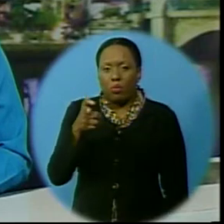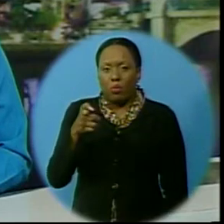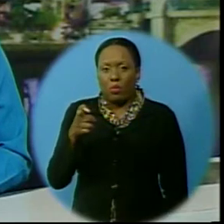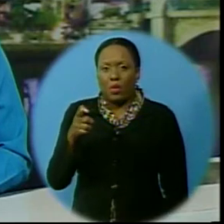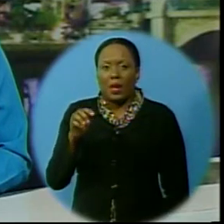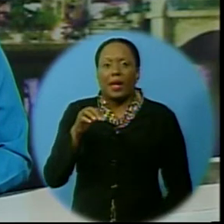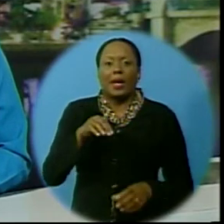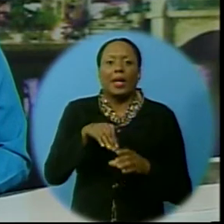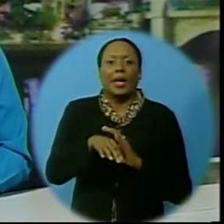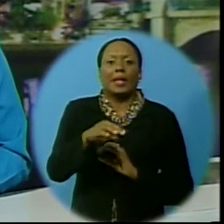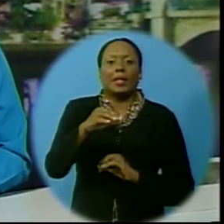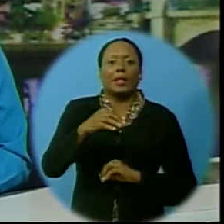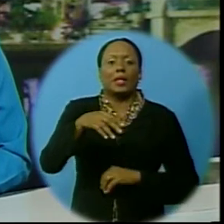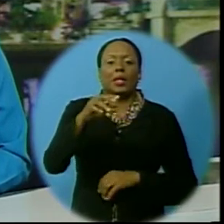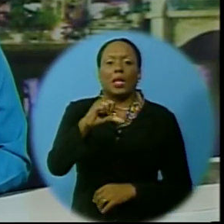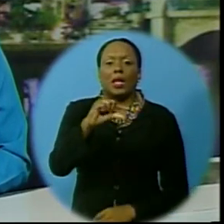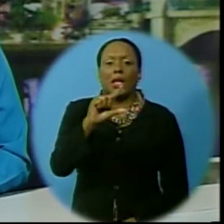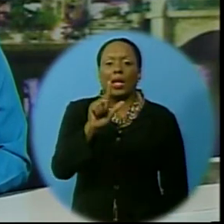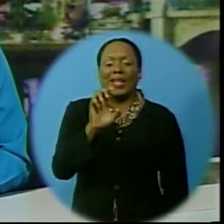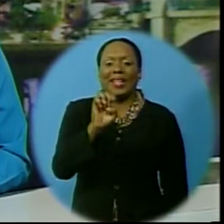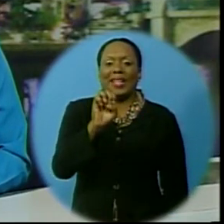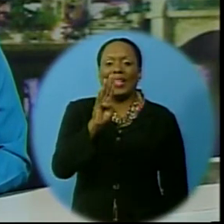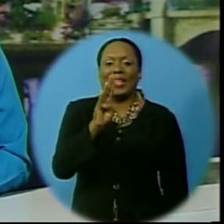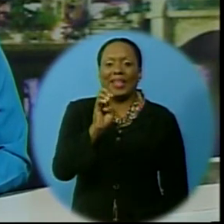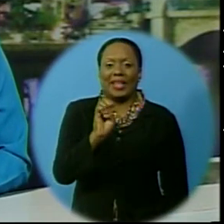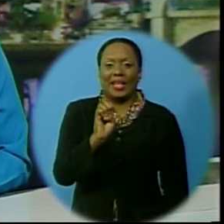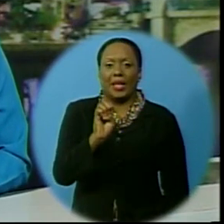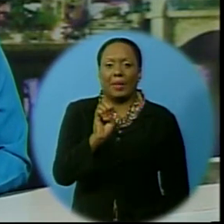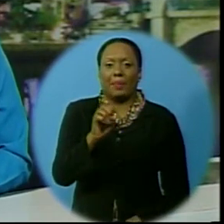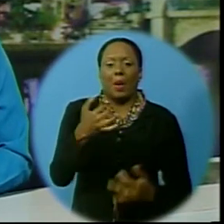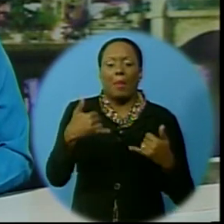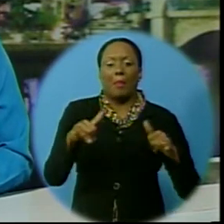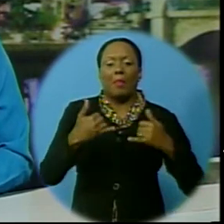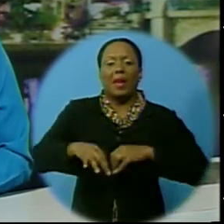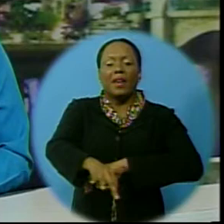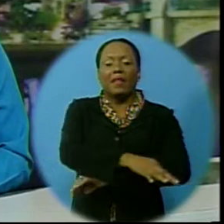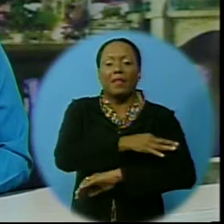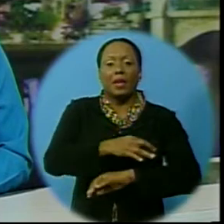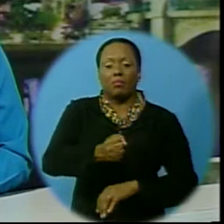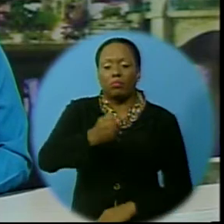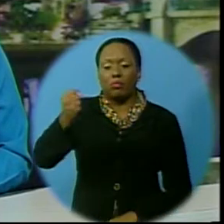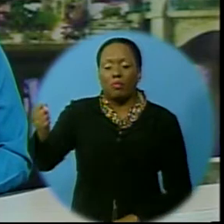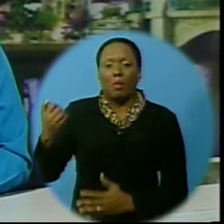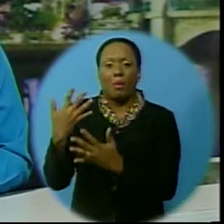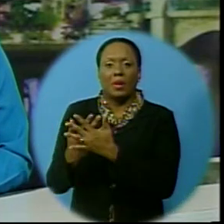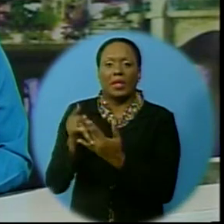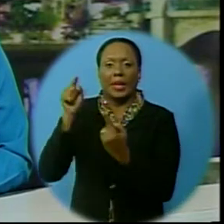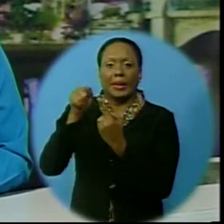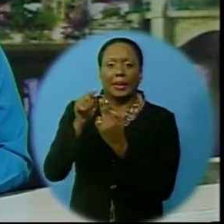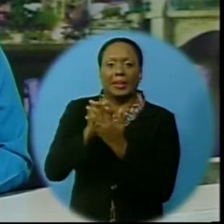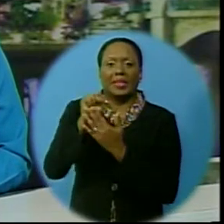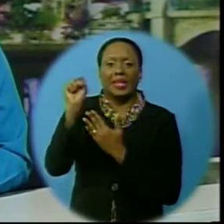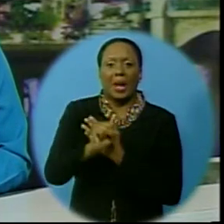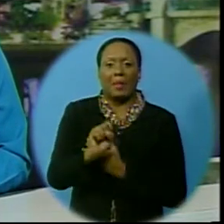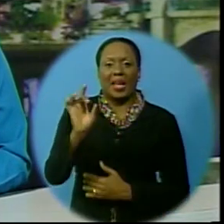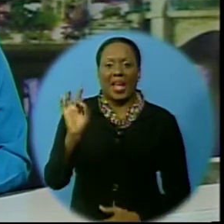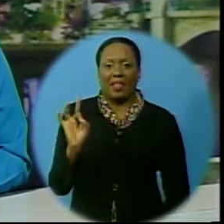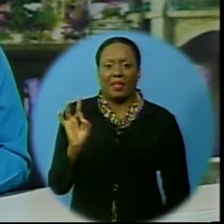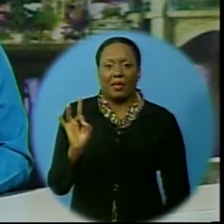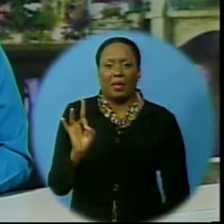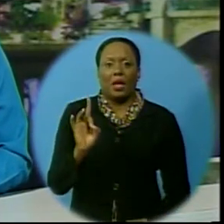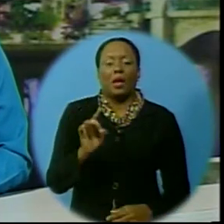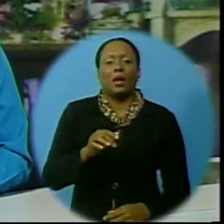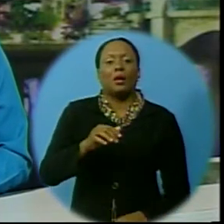people were shot, has been remanded to prison until September 8th. Julian Omari Cave, 19 years, of Parish